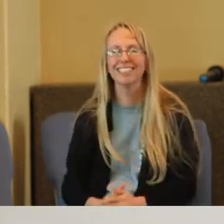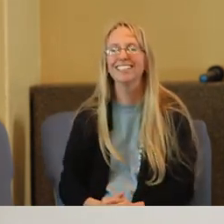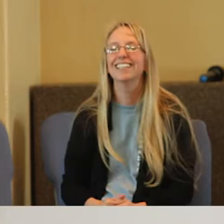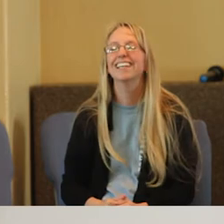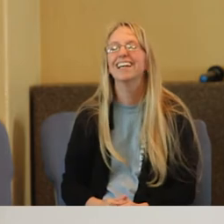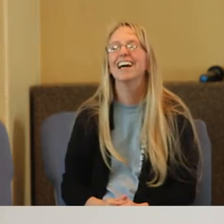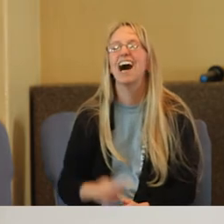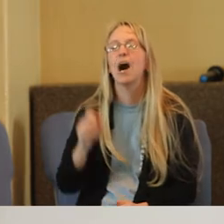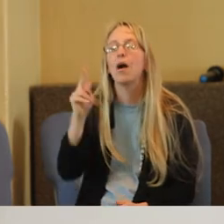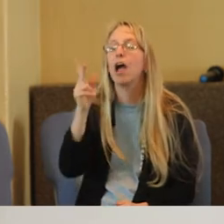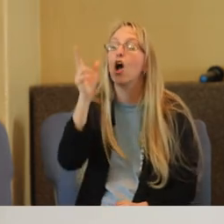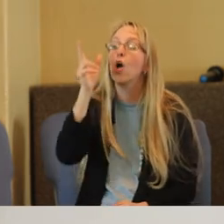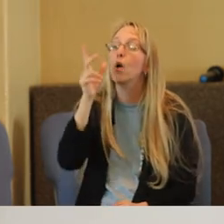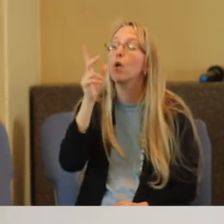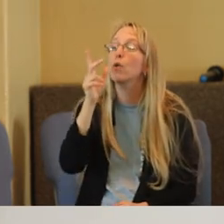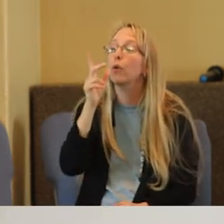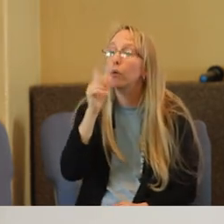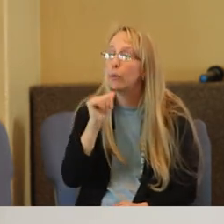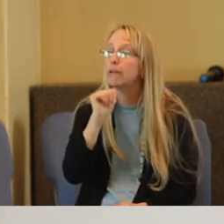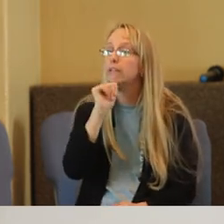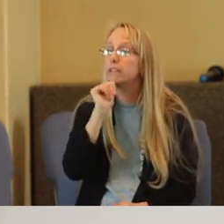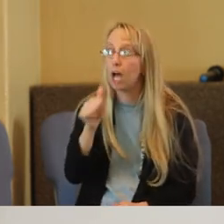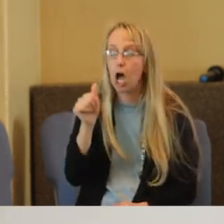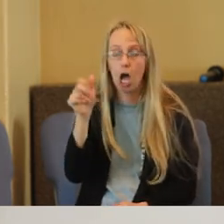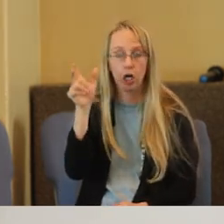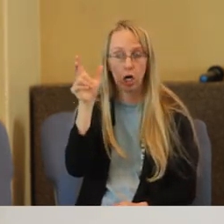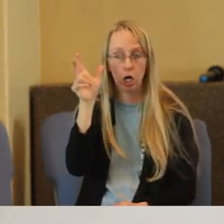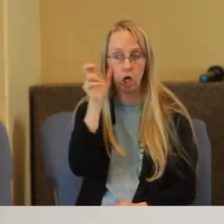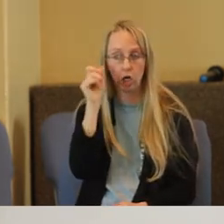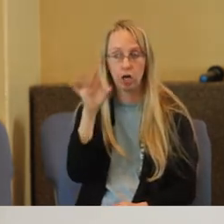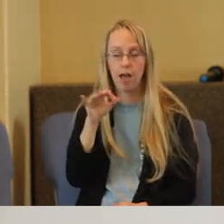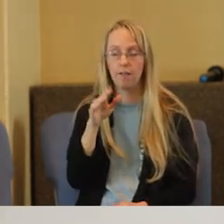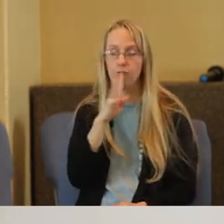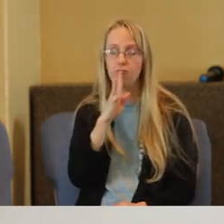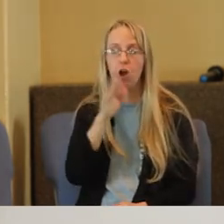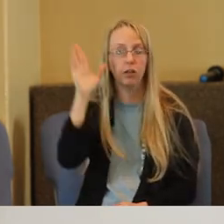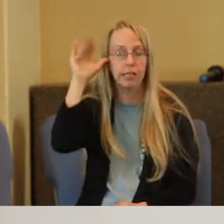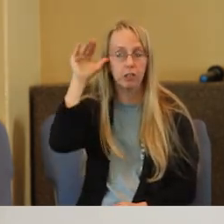here. Who has not heard of a talking donkey in the Bible?